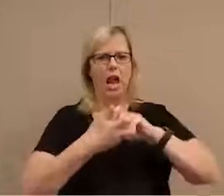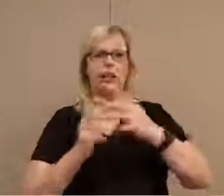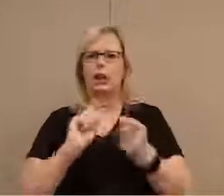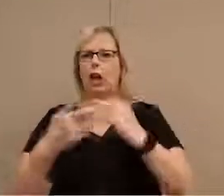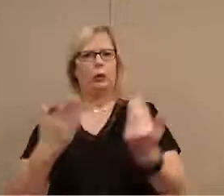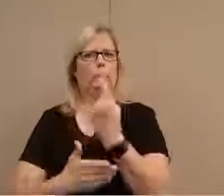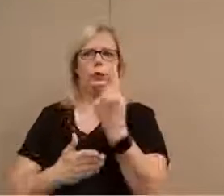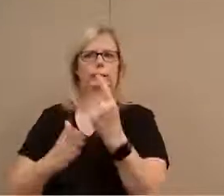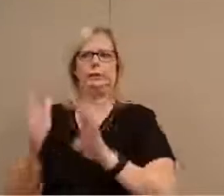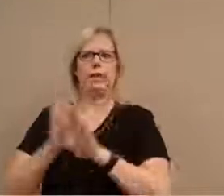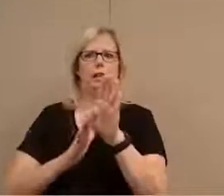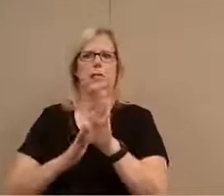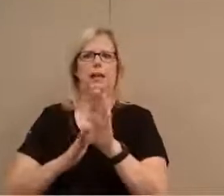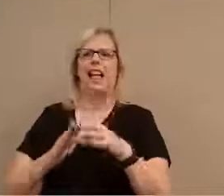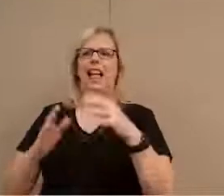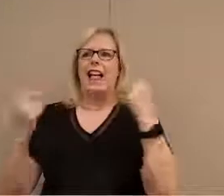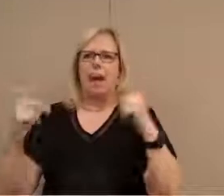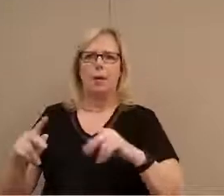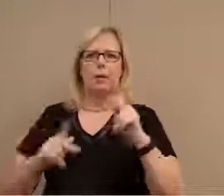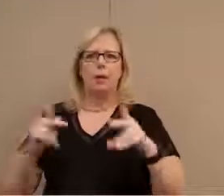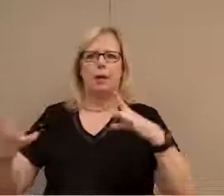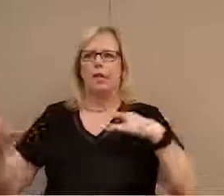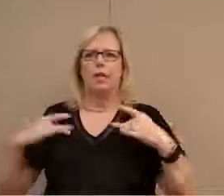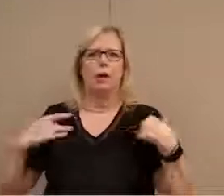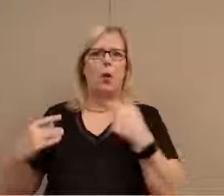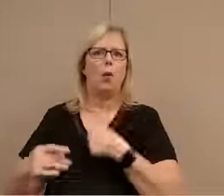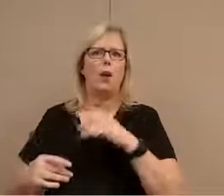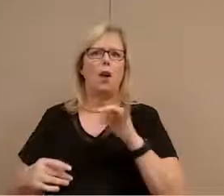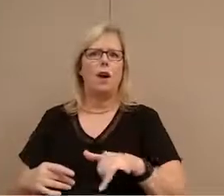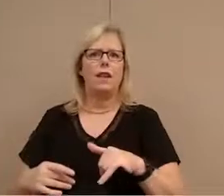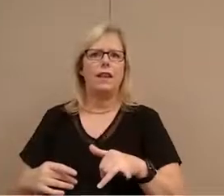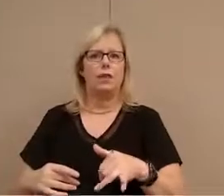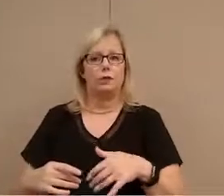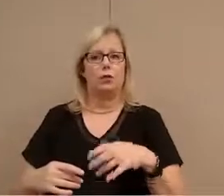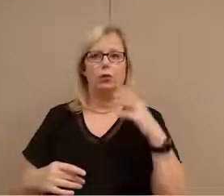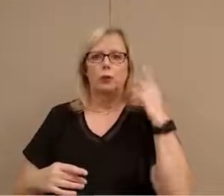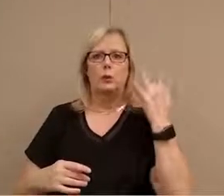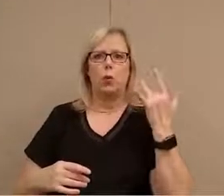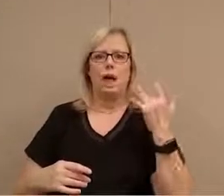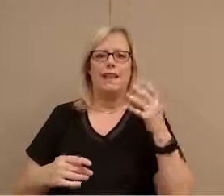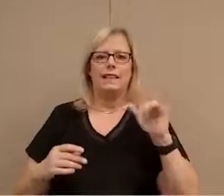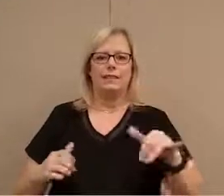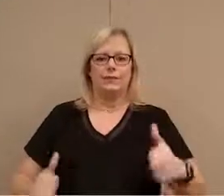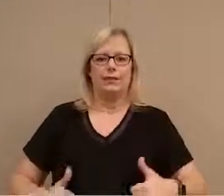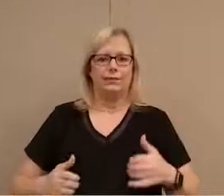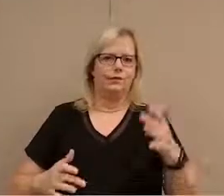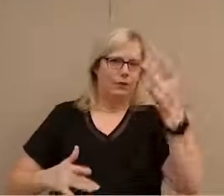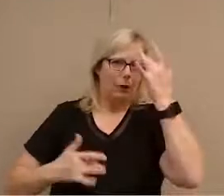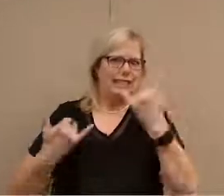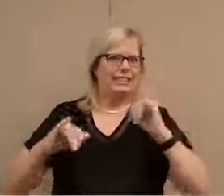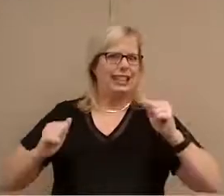being infected, and that we are the fuel for this virus. So